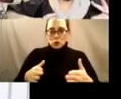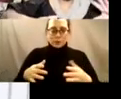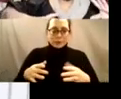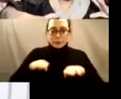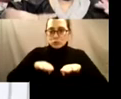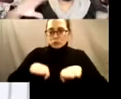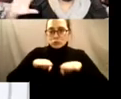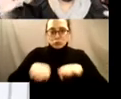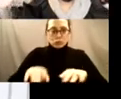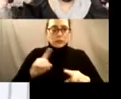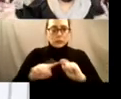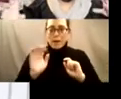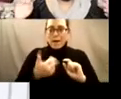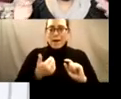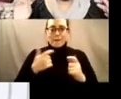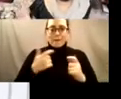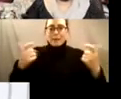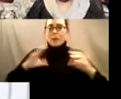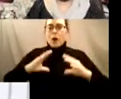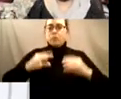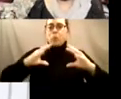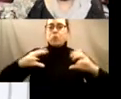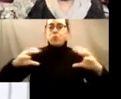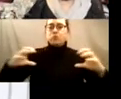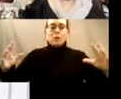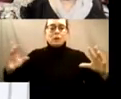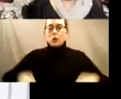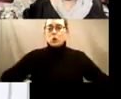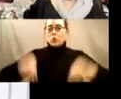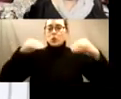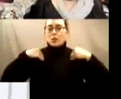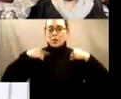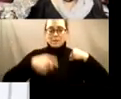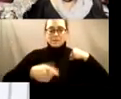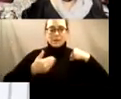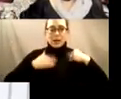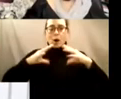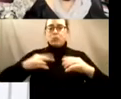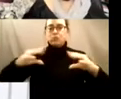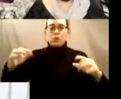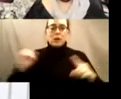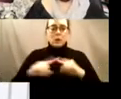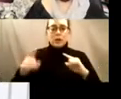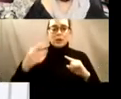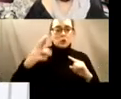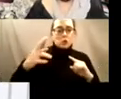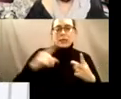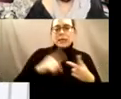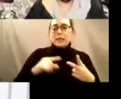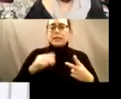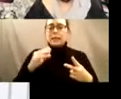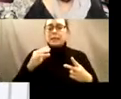very large, puffy, pastel colored quilt in greens and peaches and